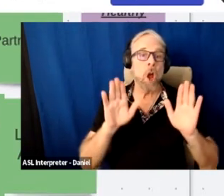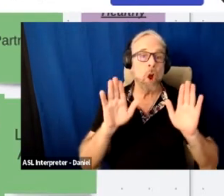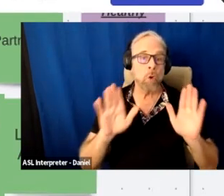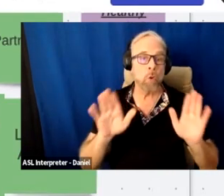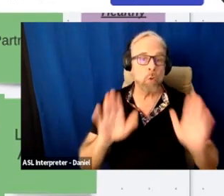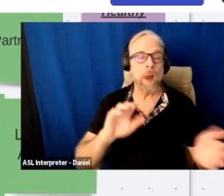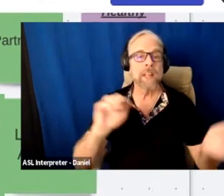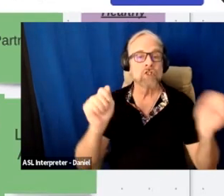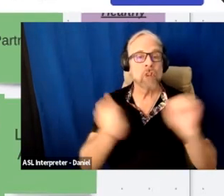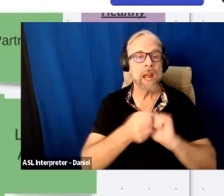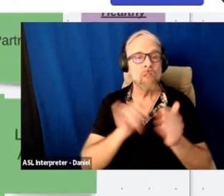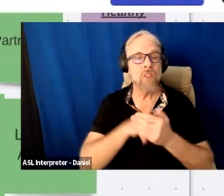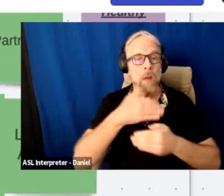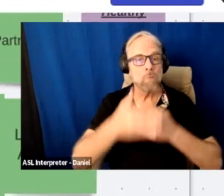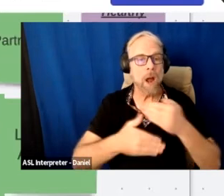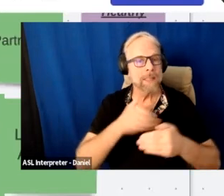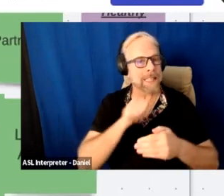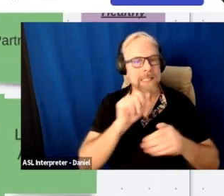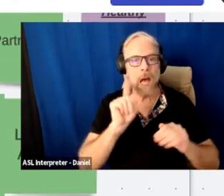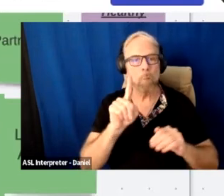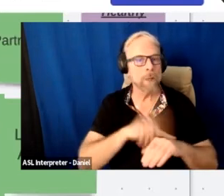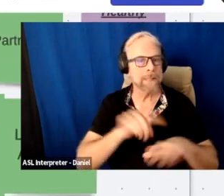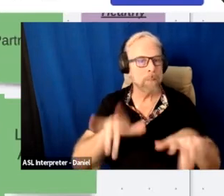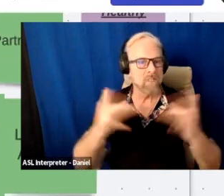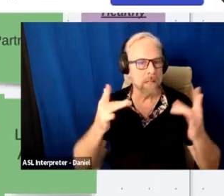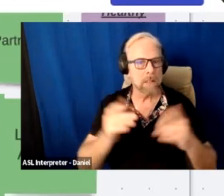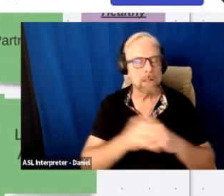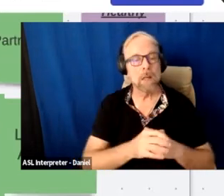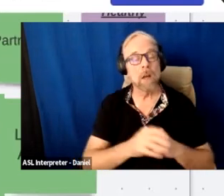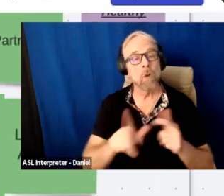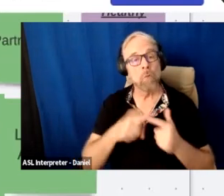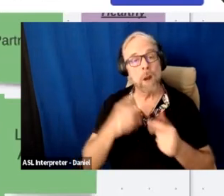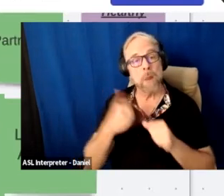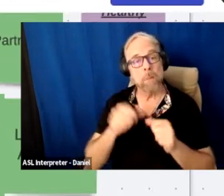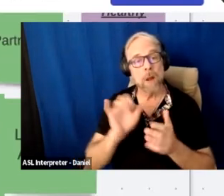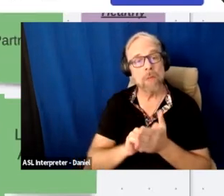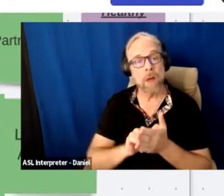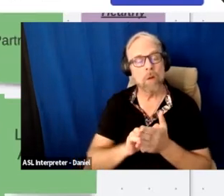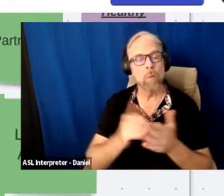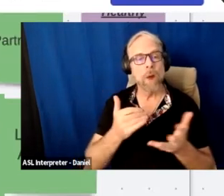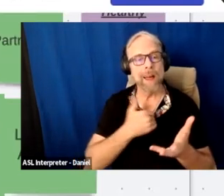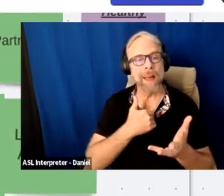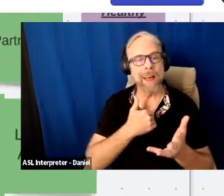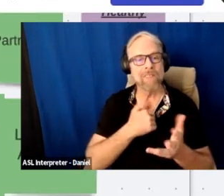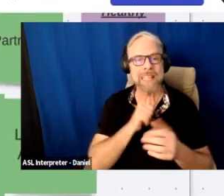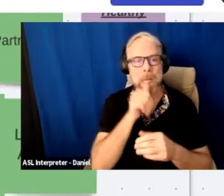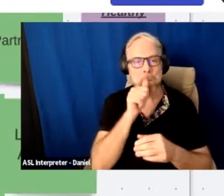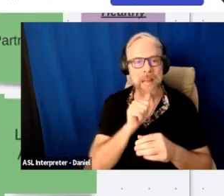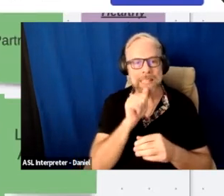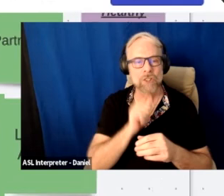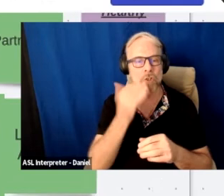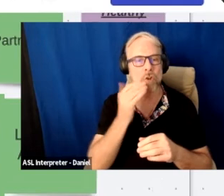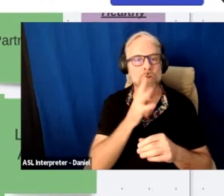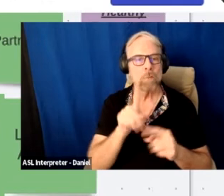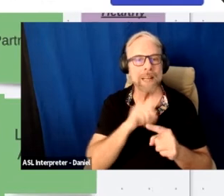is a process. It's not an event. So remembering that when we do have that kind of impatience, like we've been talking about the